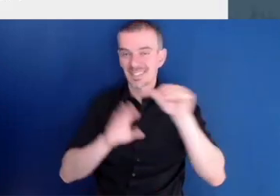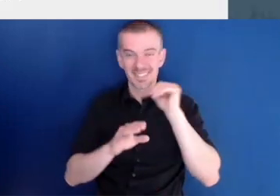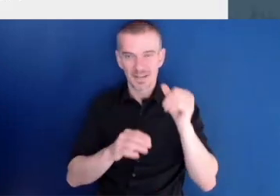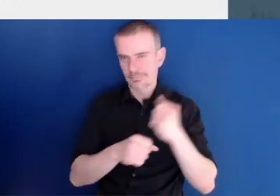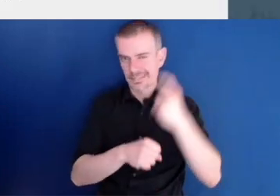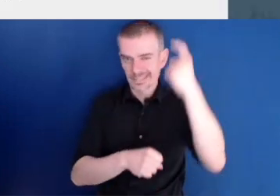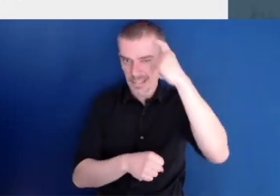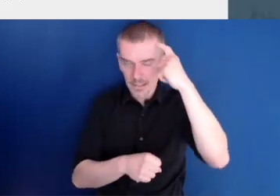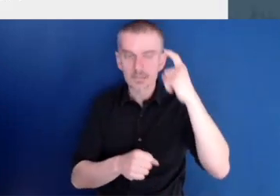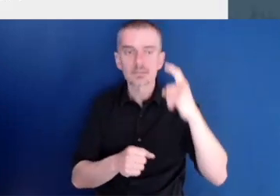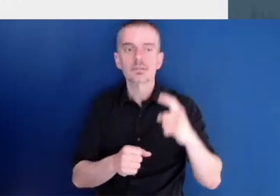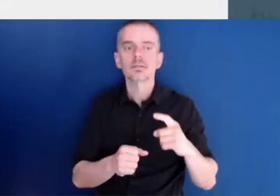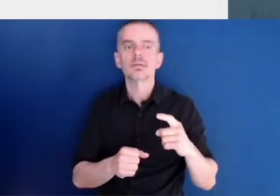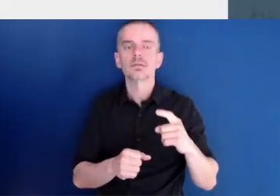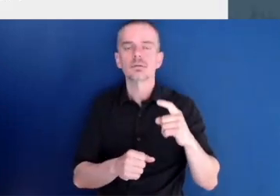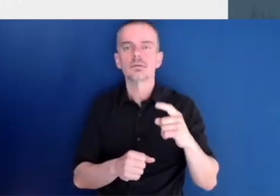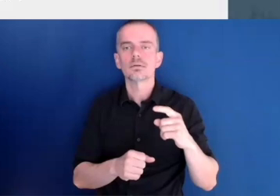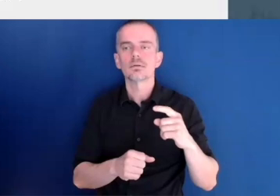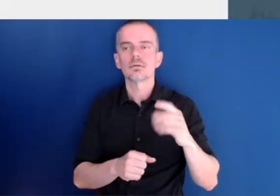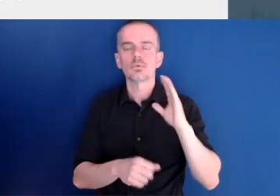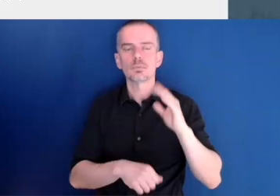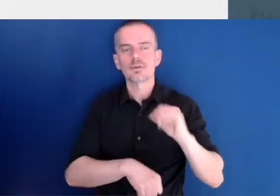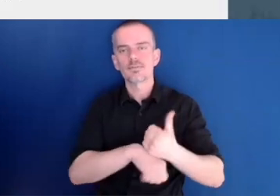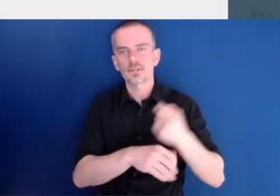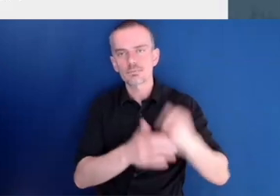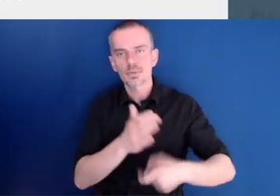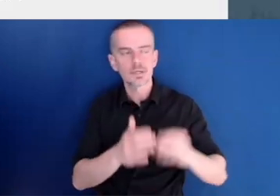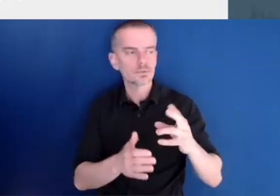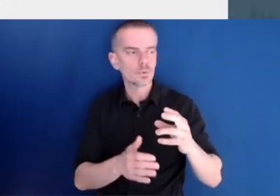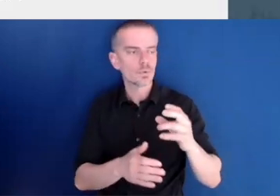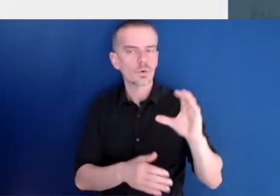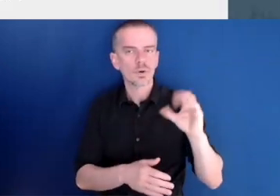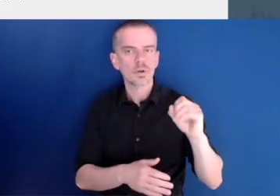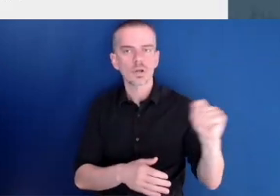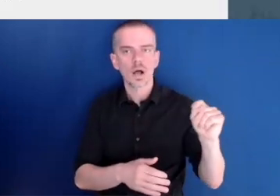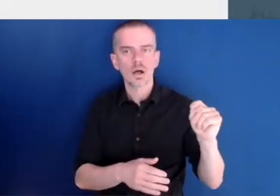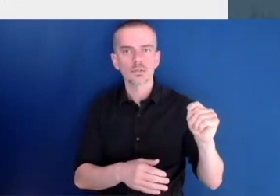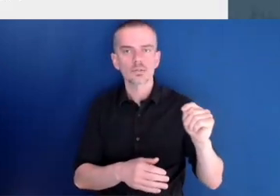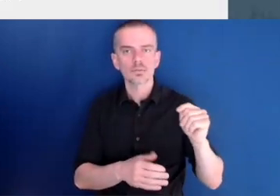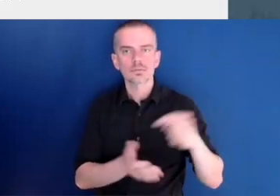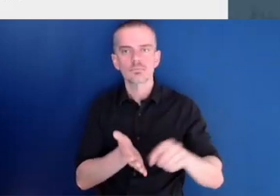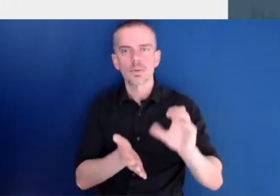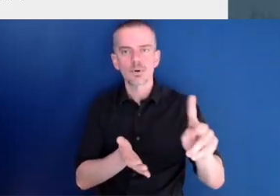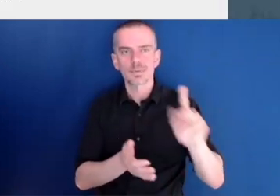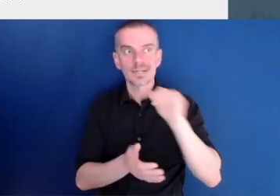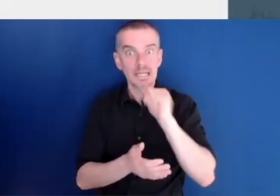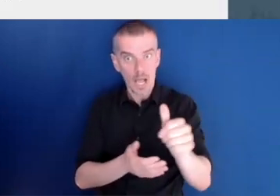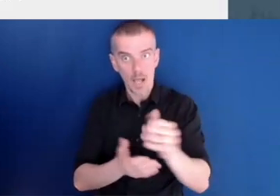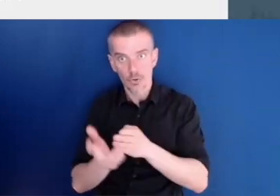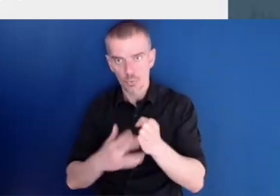you're going to be awarding a fixed price or a cost reimbursement contract, not via a sealed bid. That will